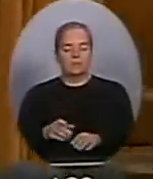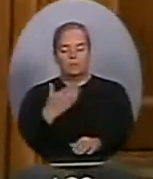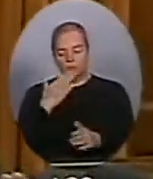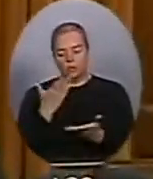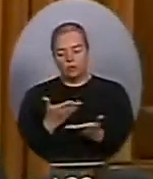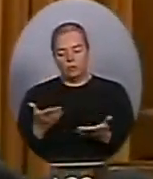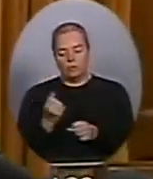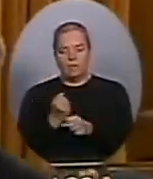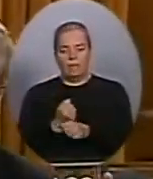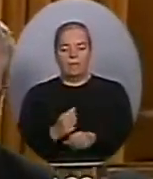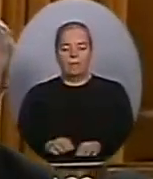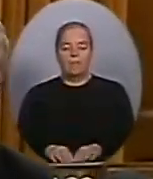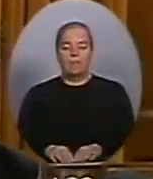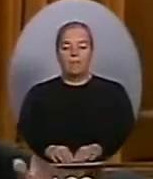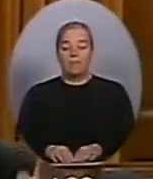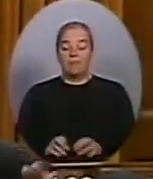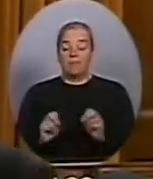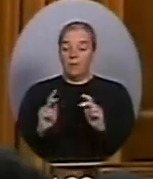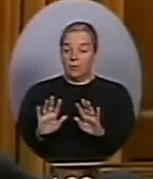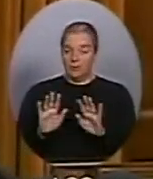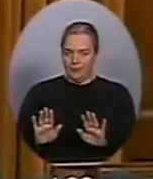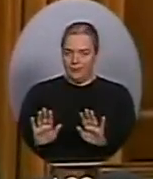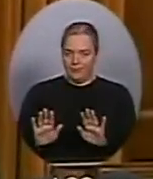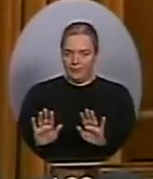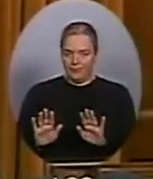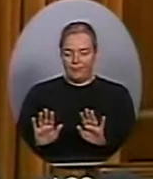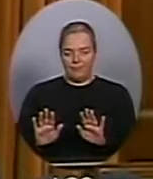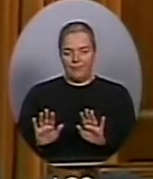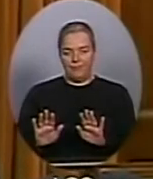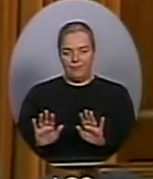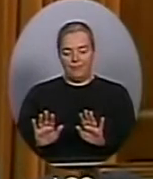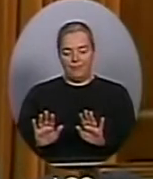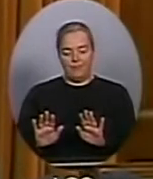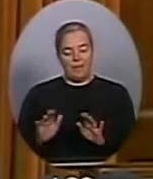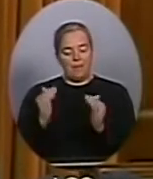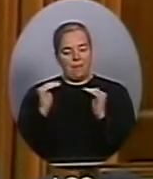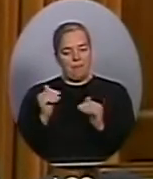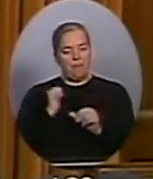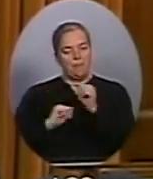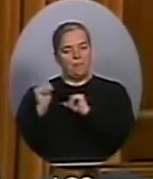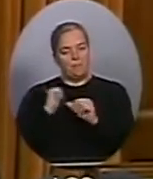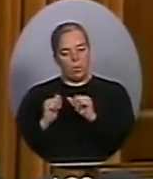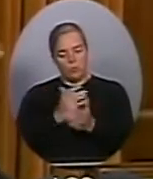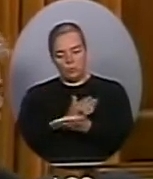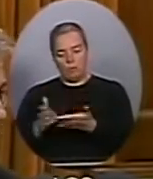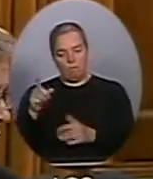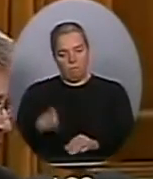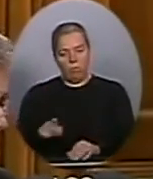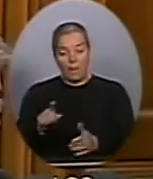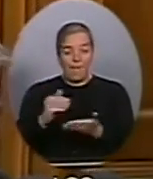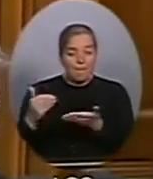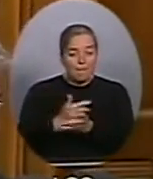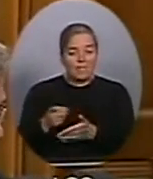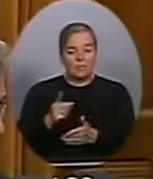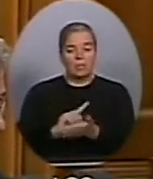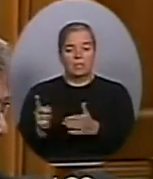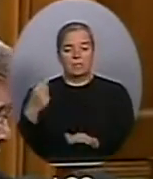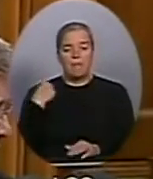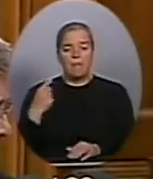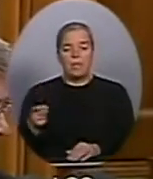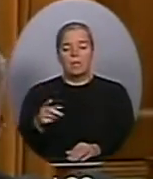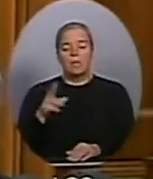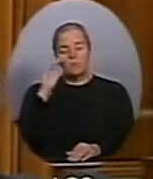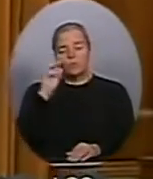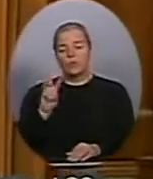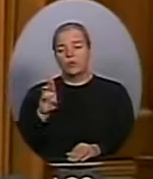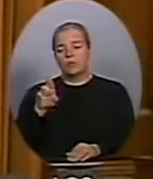to get their story straight. Last week, they were saying that Nigel Wright was a hero for writing a secret check. Meanwhile, the New Democrats were